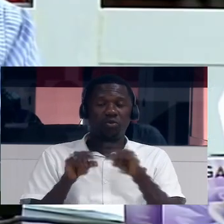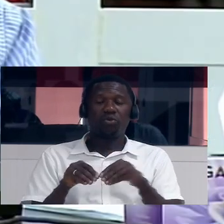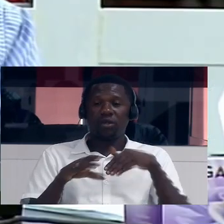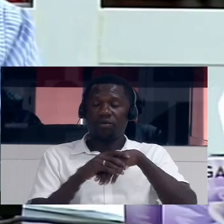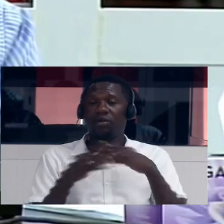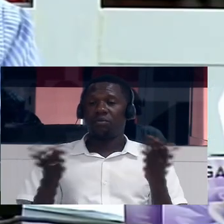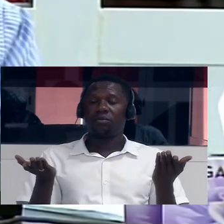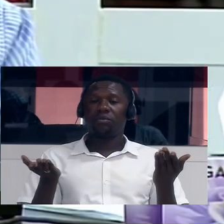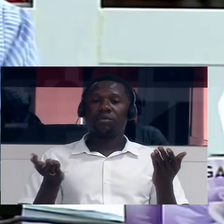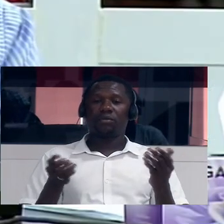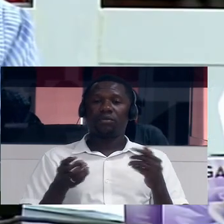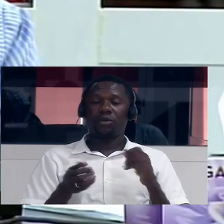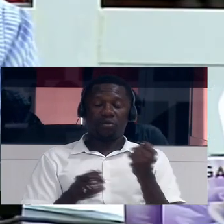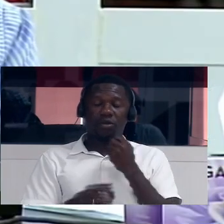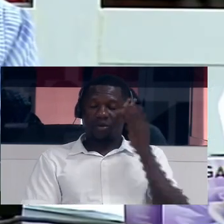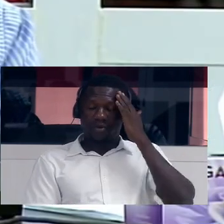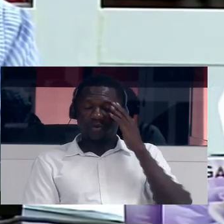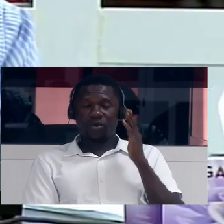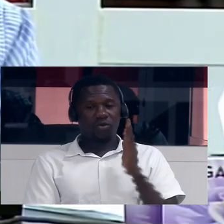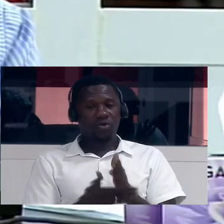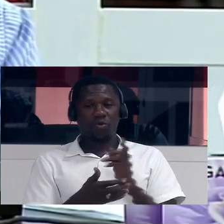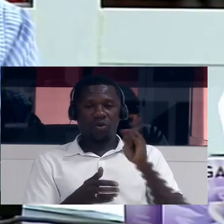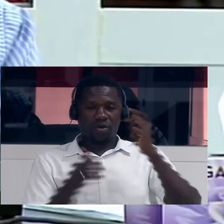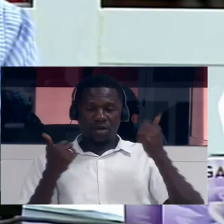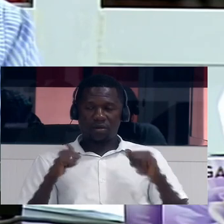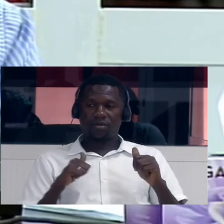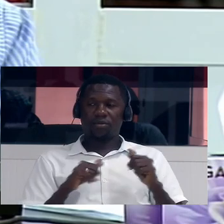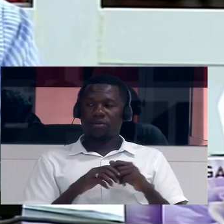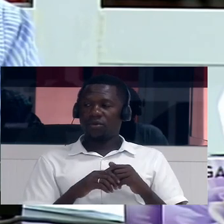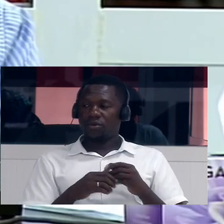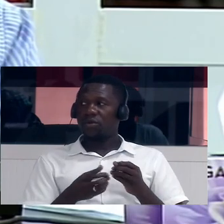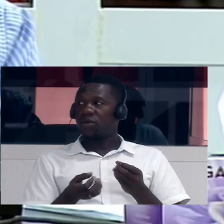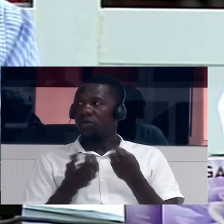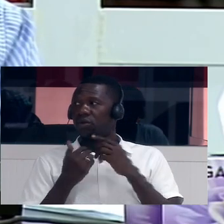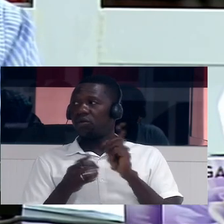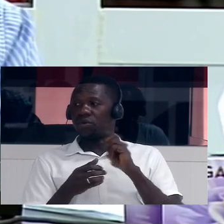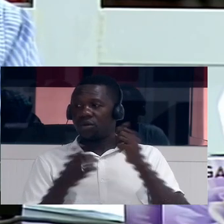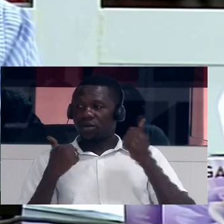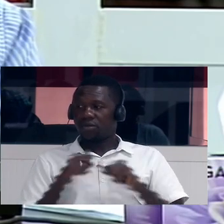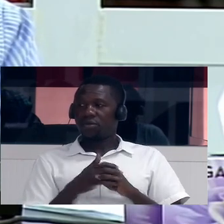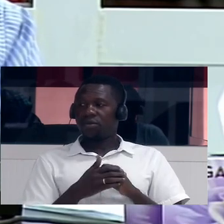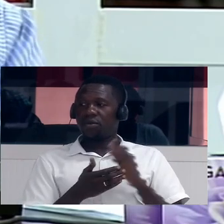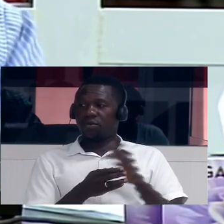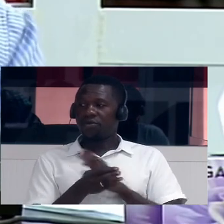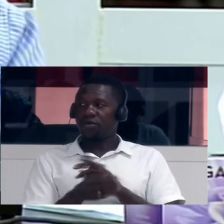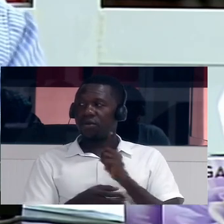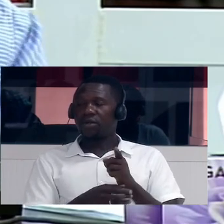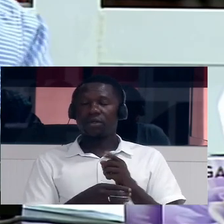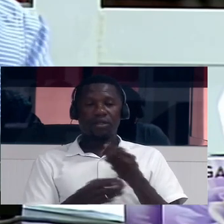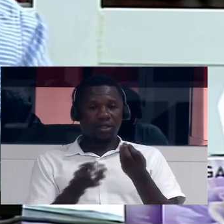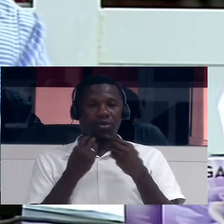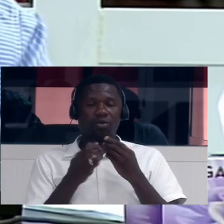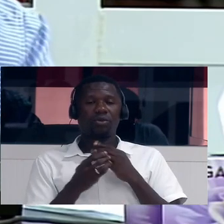knew exactly what would have happened. Okay, you will tell us what would have happened, but before that, tell us the